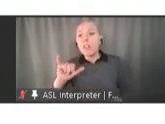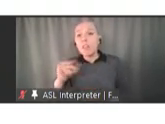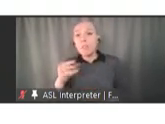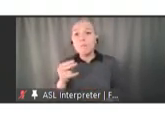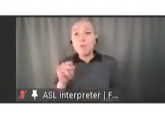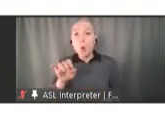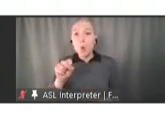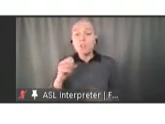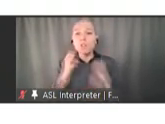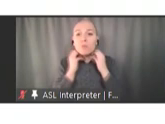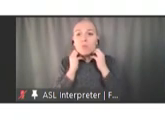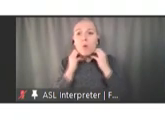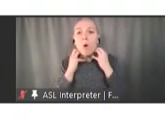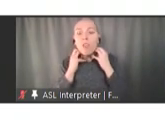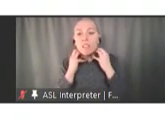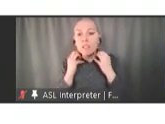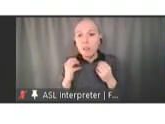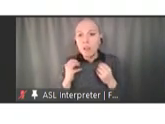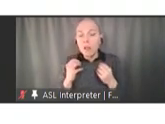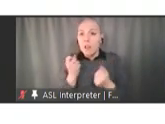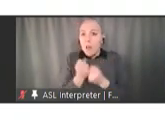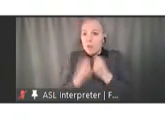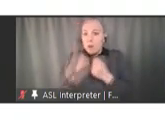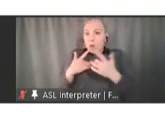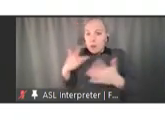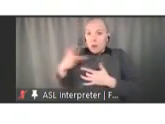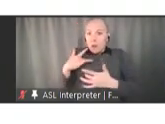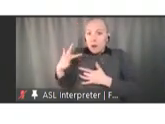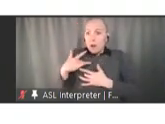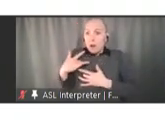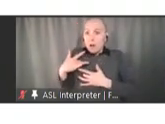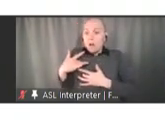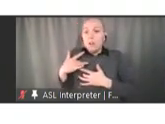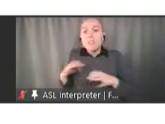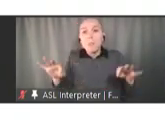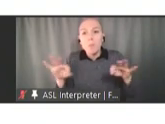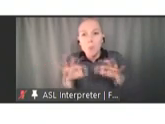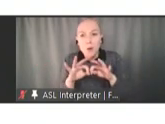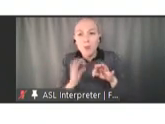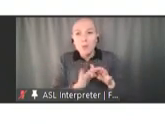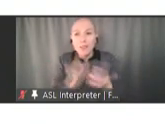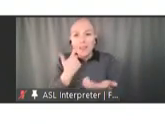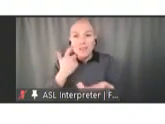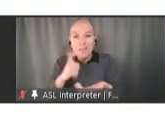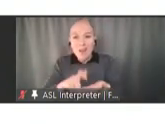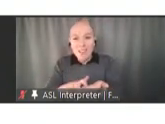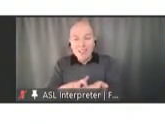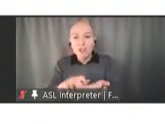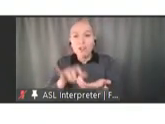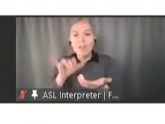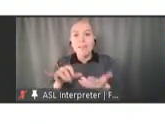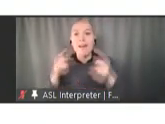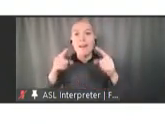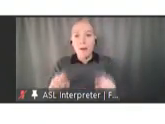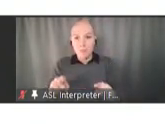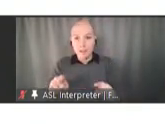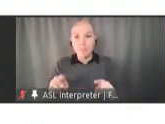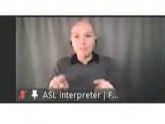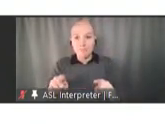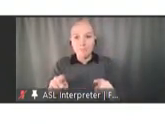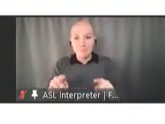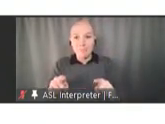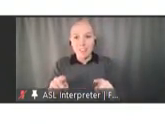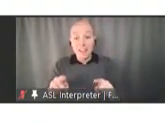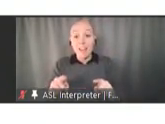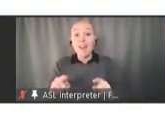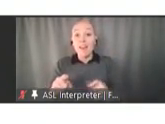everybody revved up, acknowledging that that happened, acknowledging that those events do occur and that we